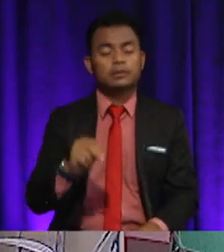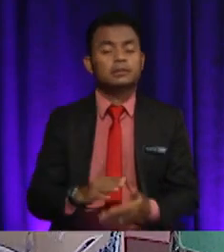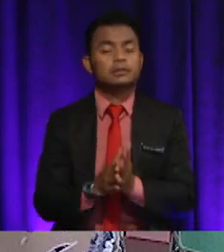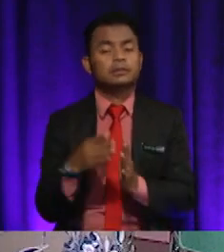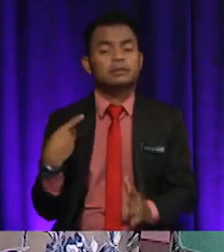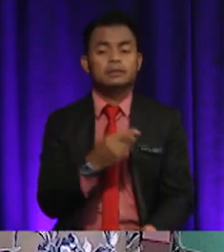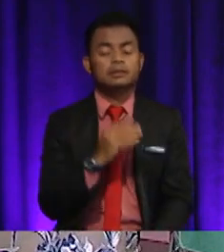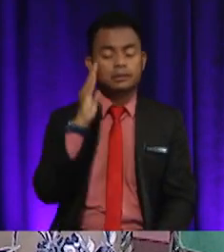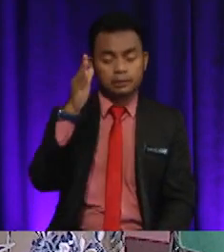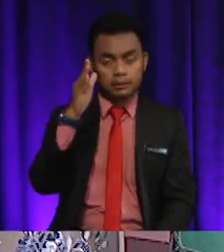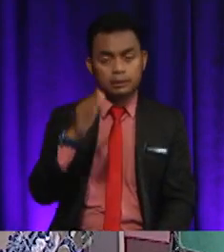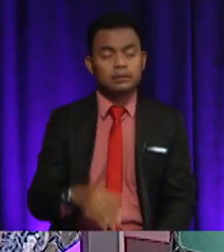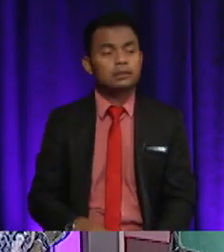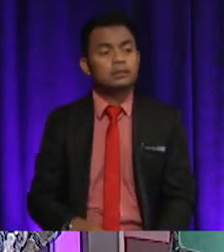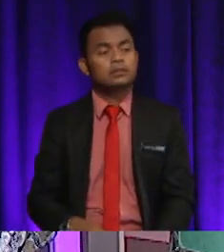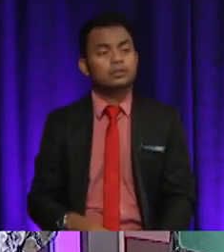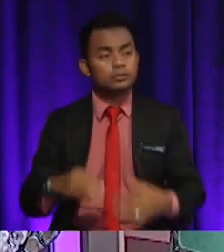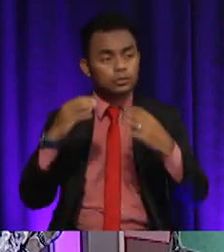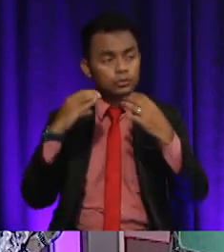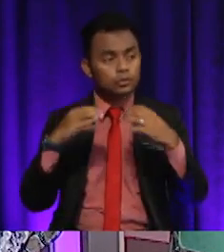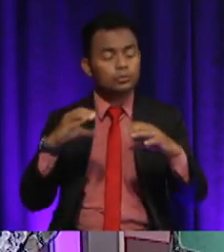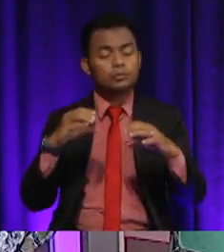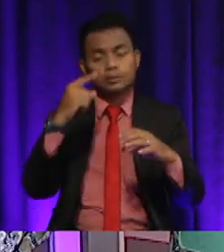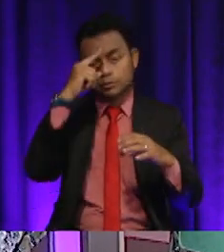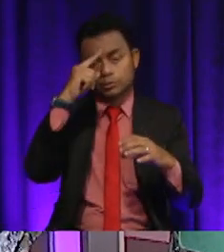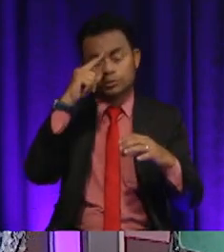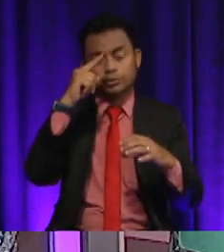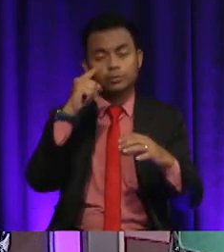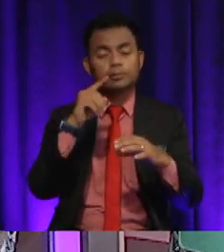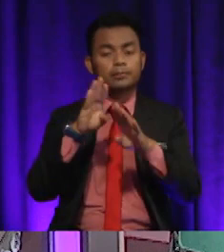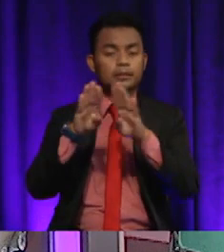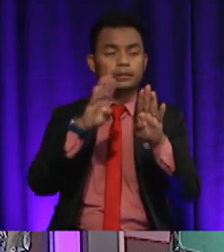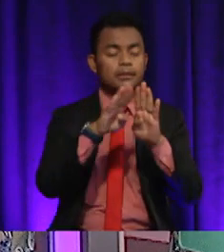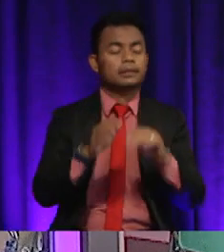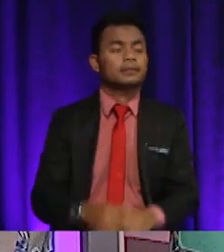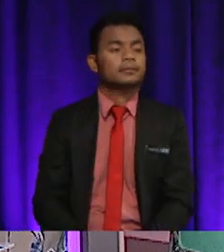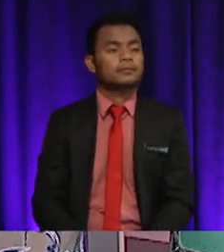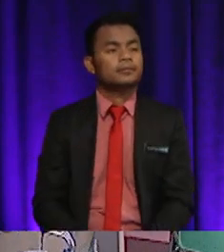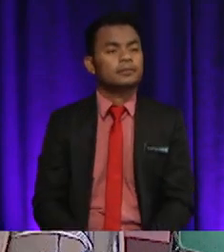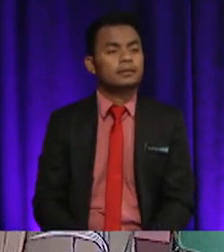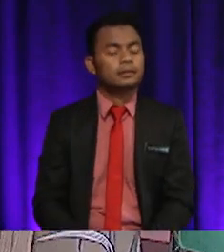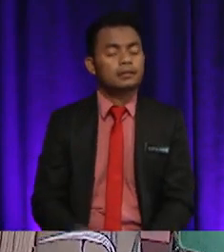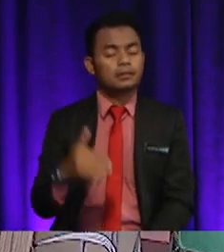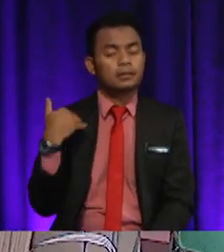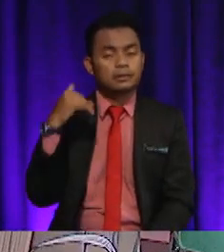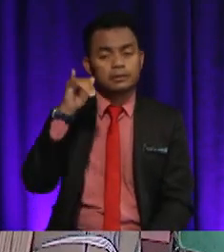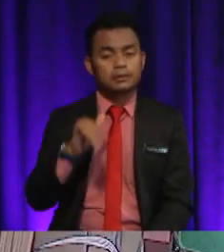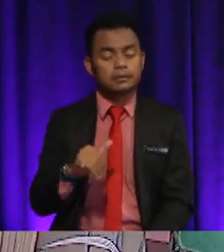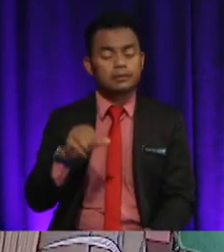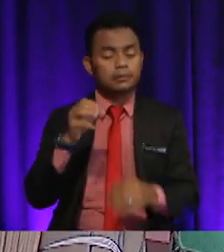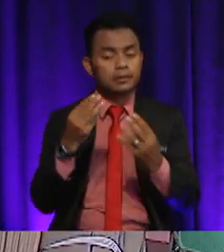the options given. Okay, next, number 3 would be the word best. Anybody would like to help us with that?